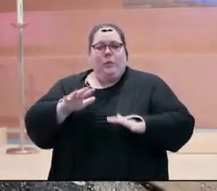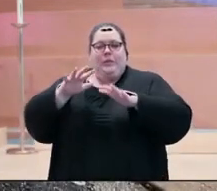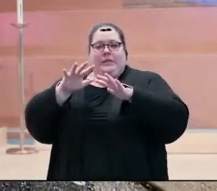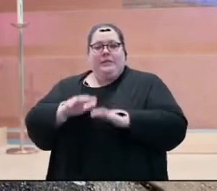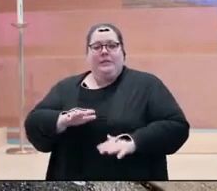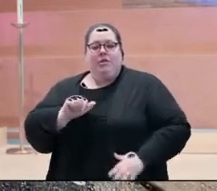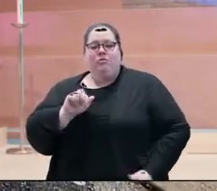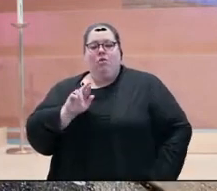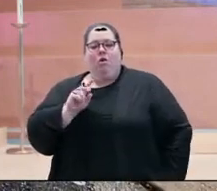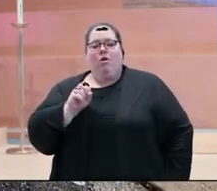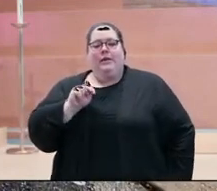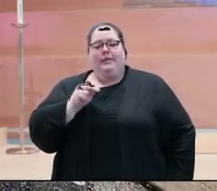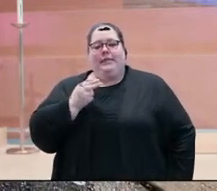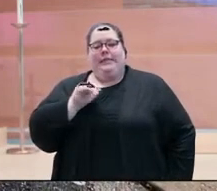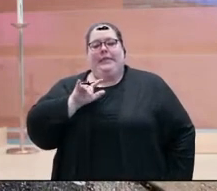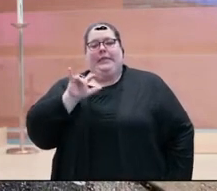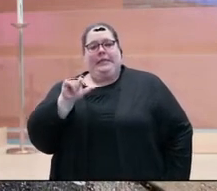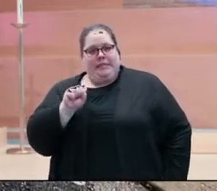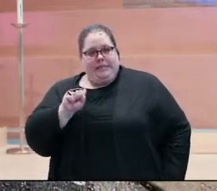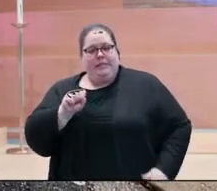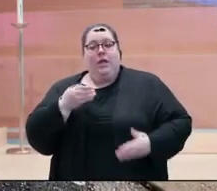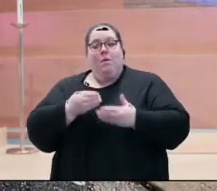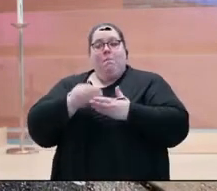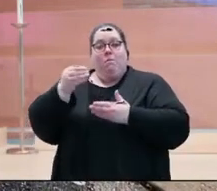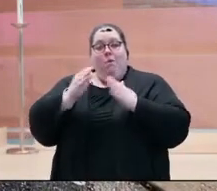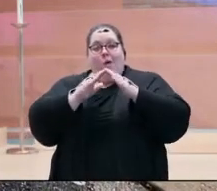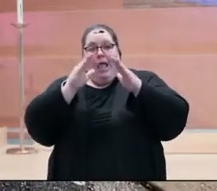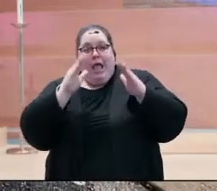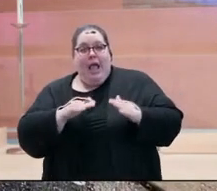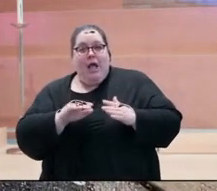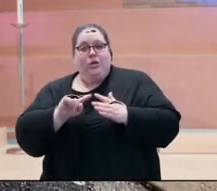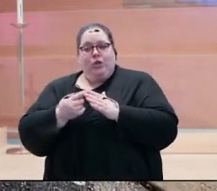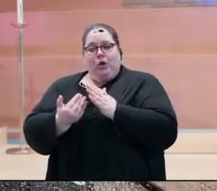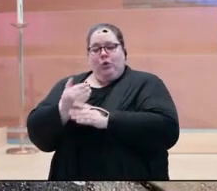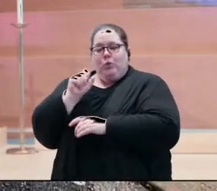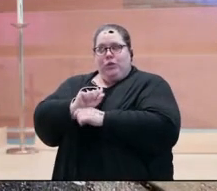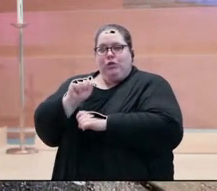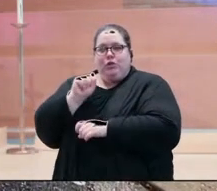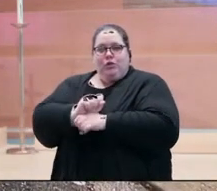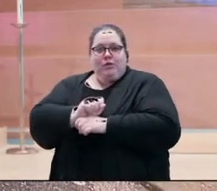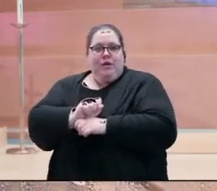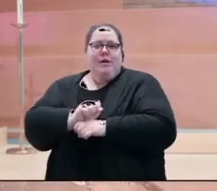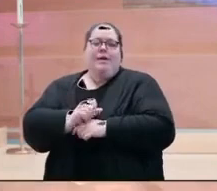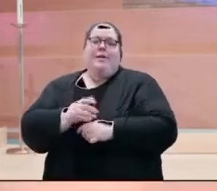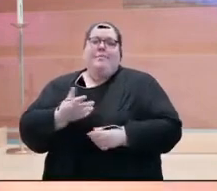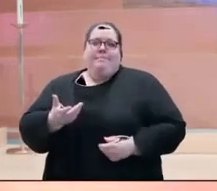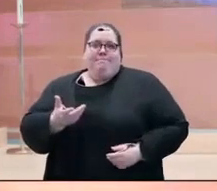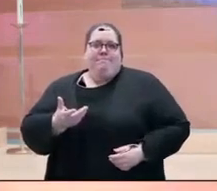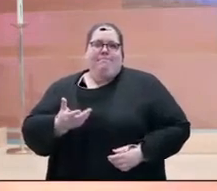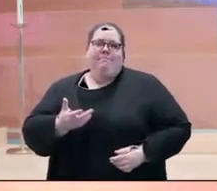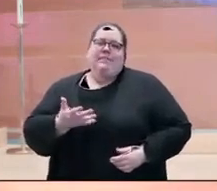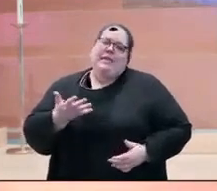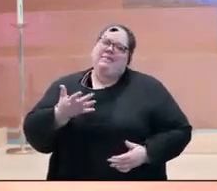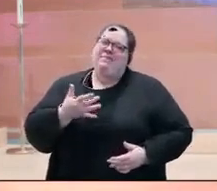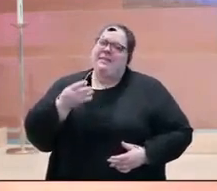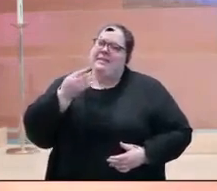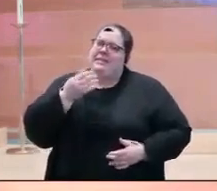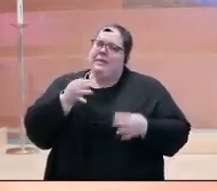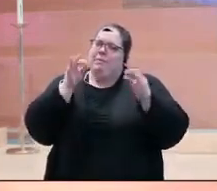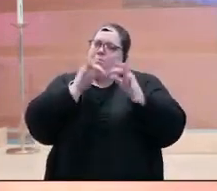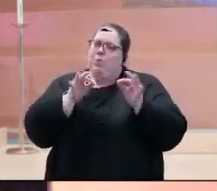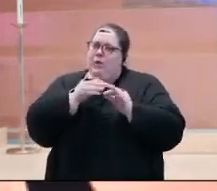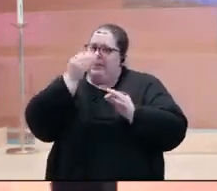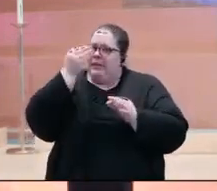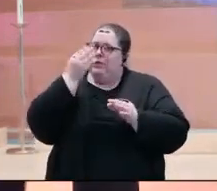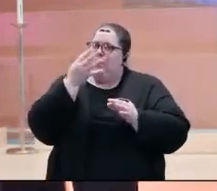Arden Hills. We bought a house. I started a new job. And for some reason, this also feels like worth mentioning in all of